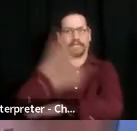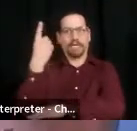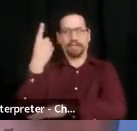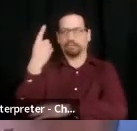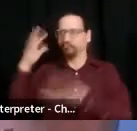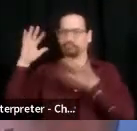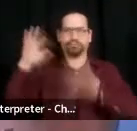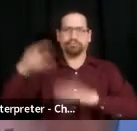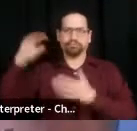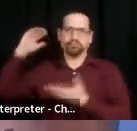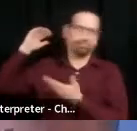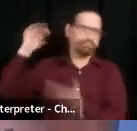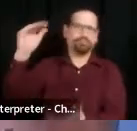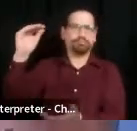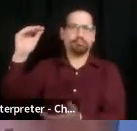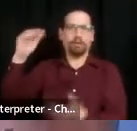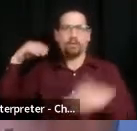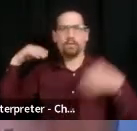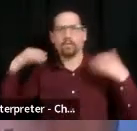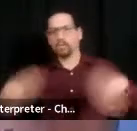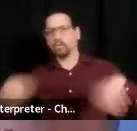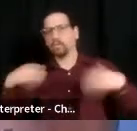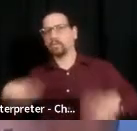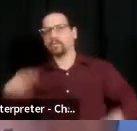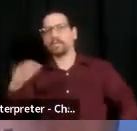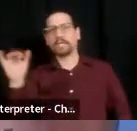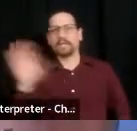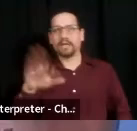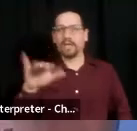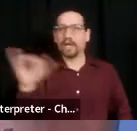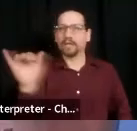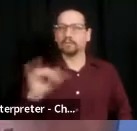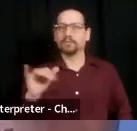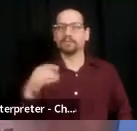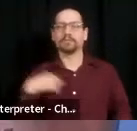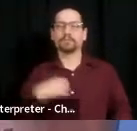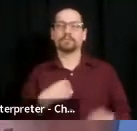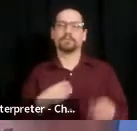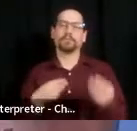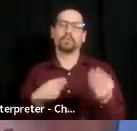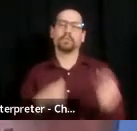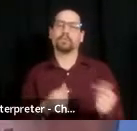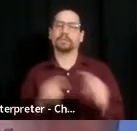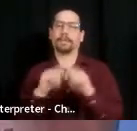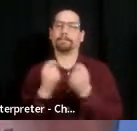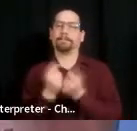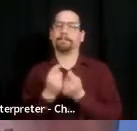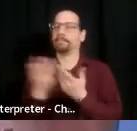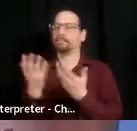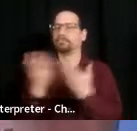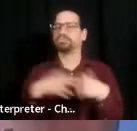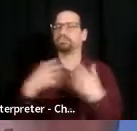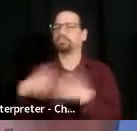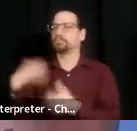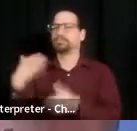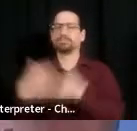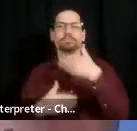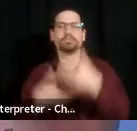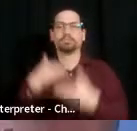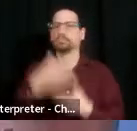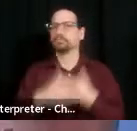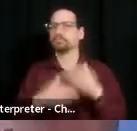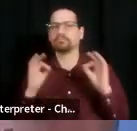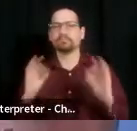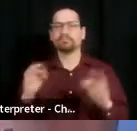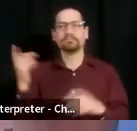go so smoothly at this point in time, it's a credit to our workforce out there, our public safety, our National Guard, and everybody who we rely